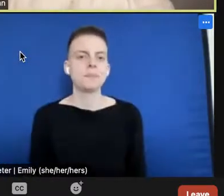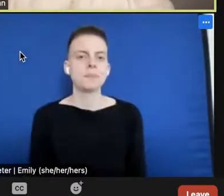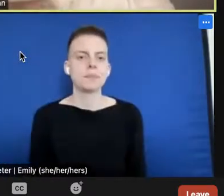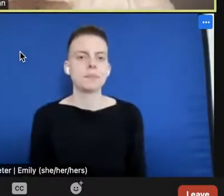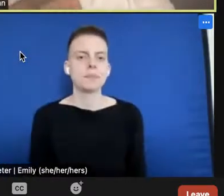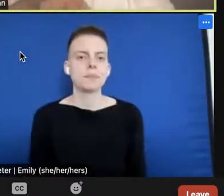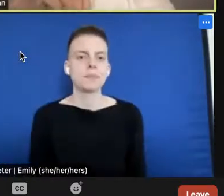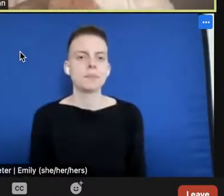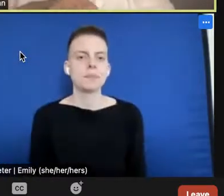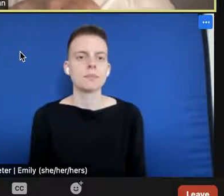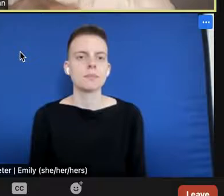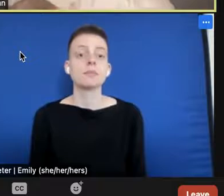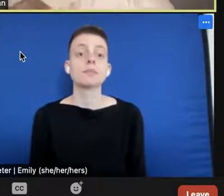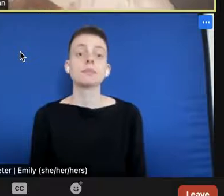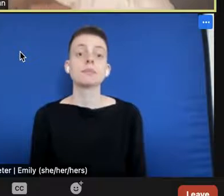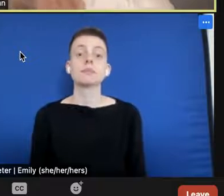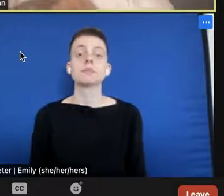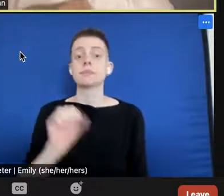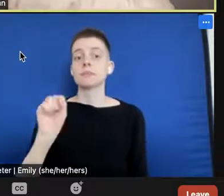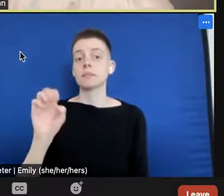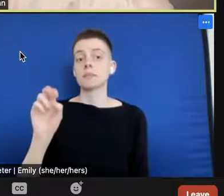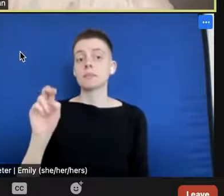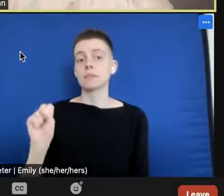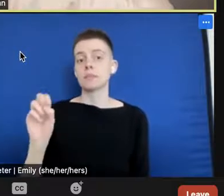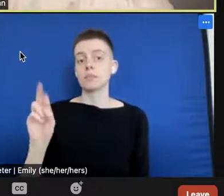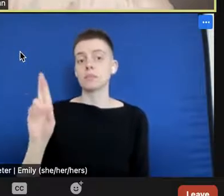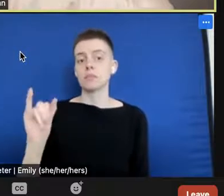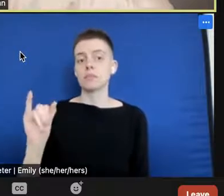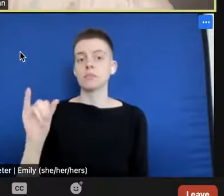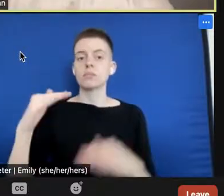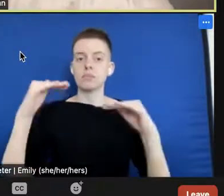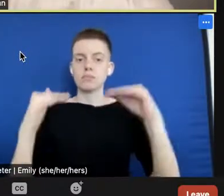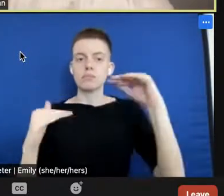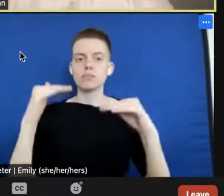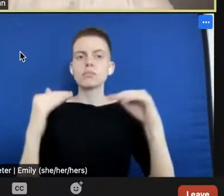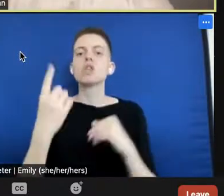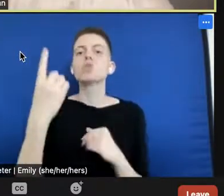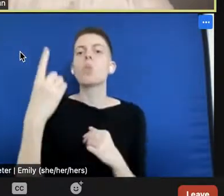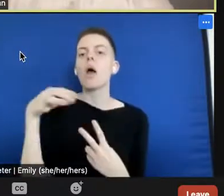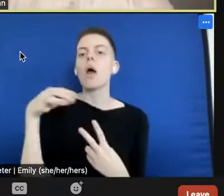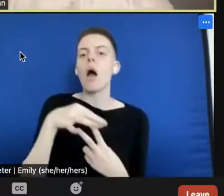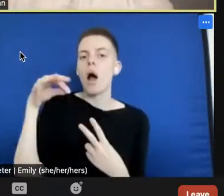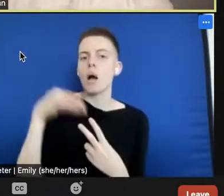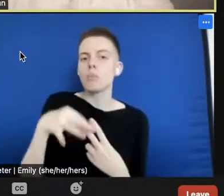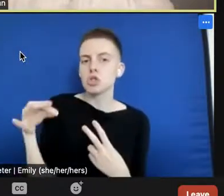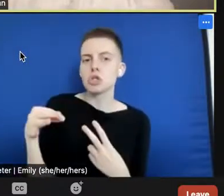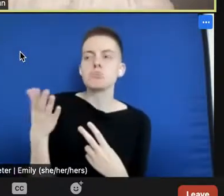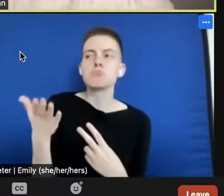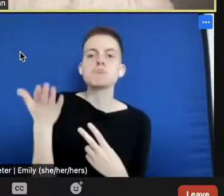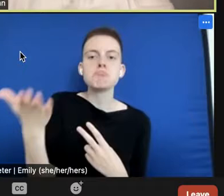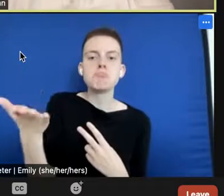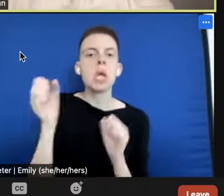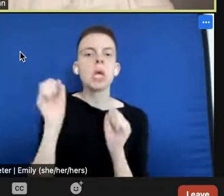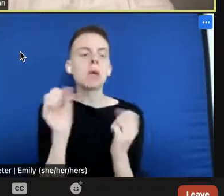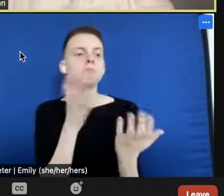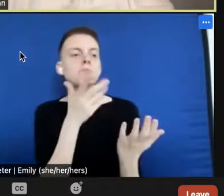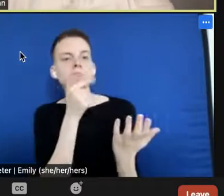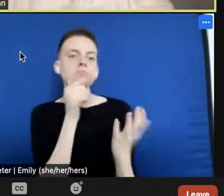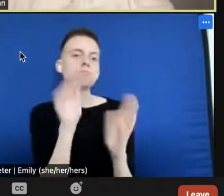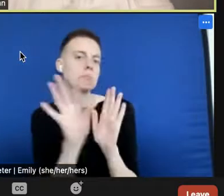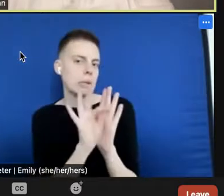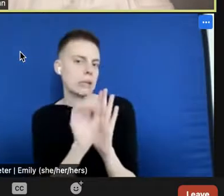So we say that the sensory balance is an option. It's an option available to teams to guide professional judgment